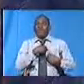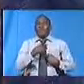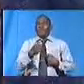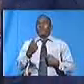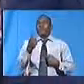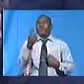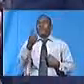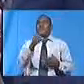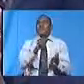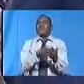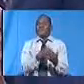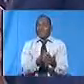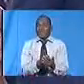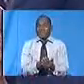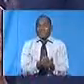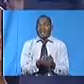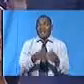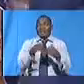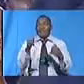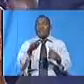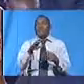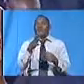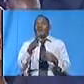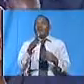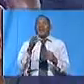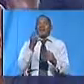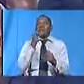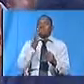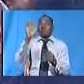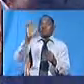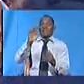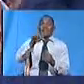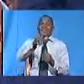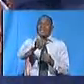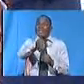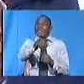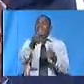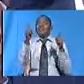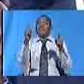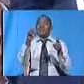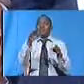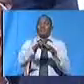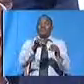fine that they have filed, any incident at the polling station